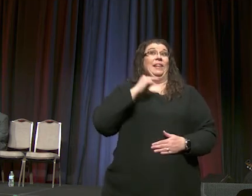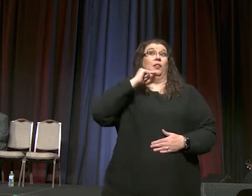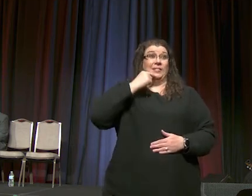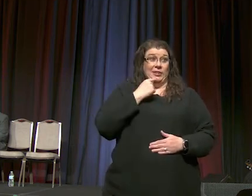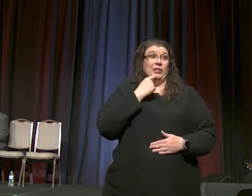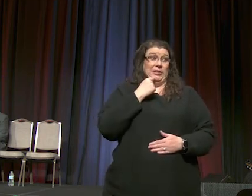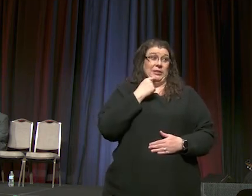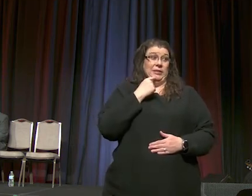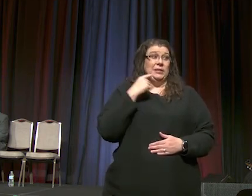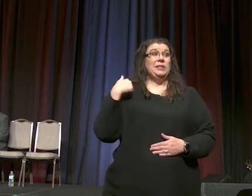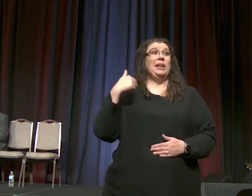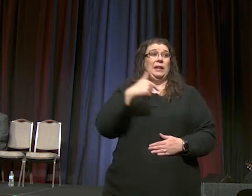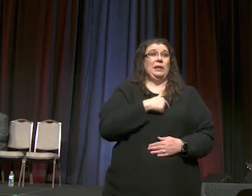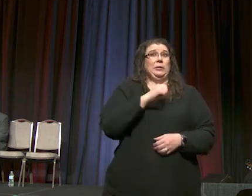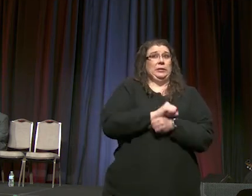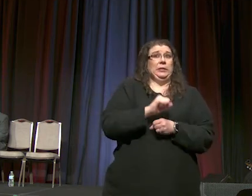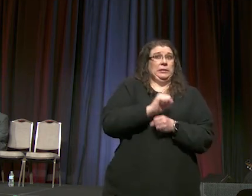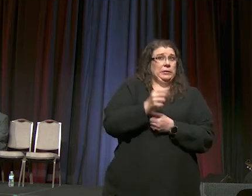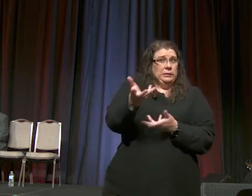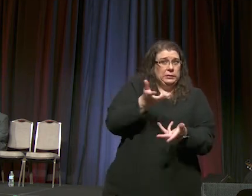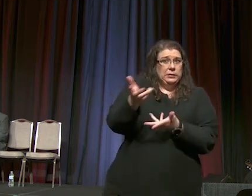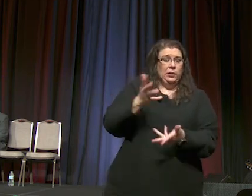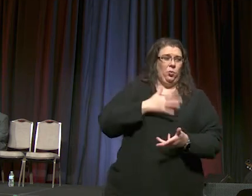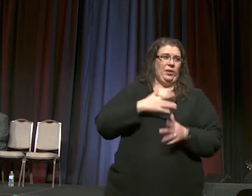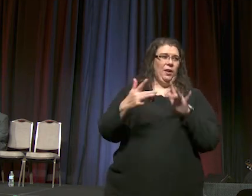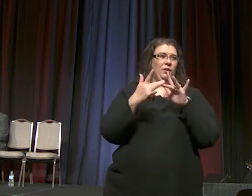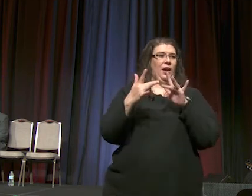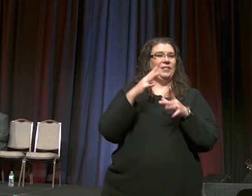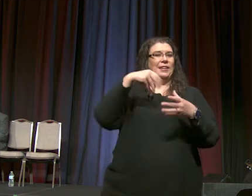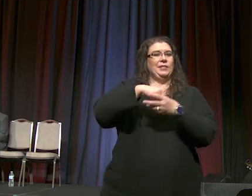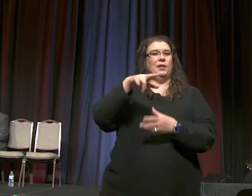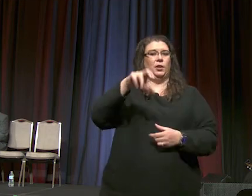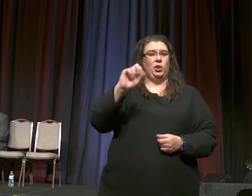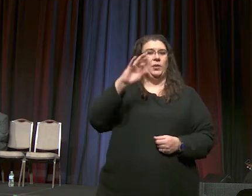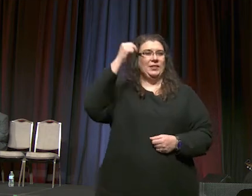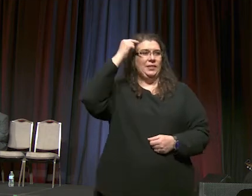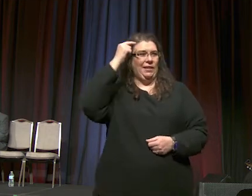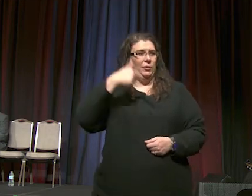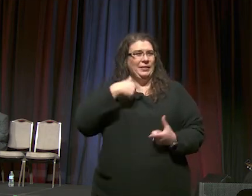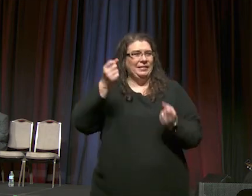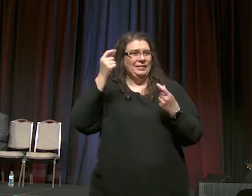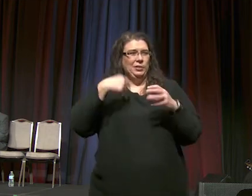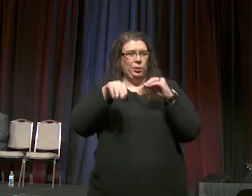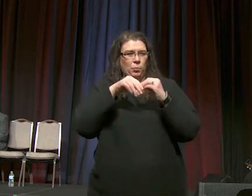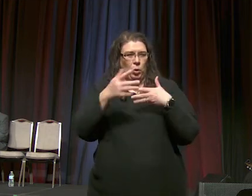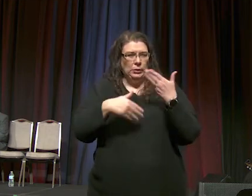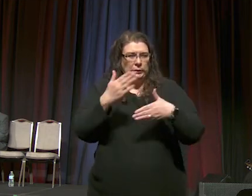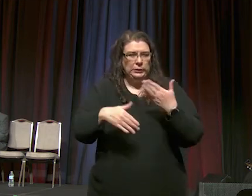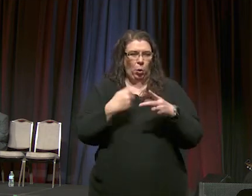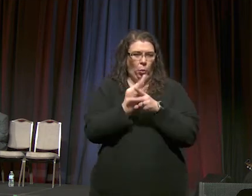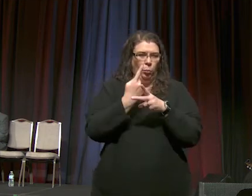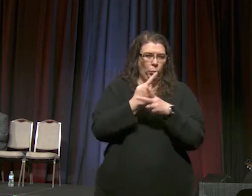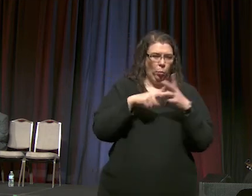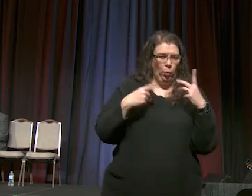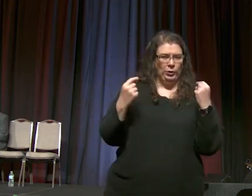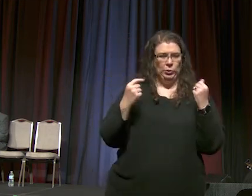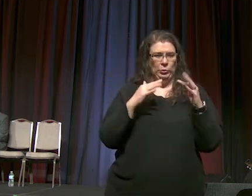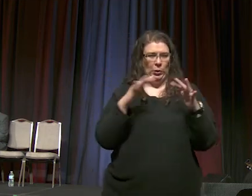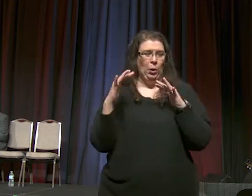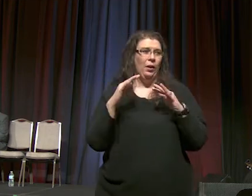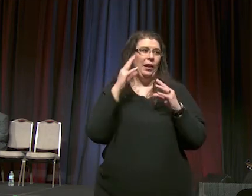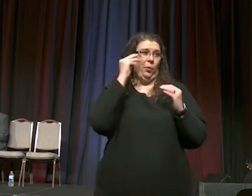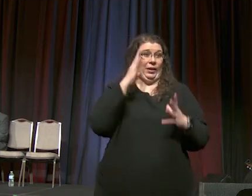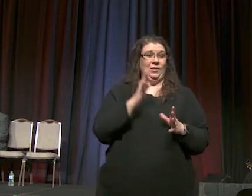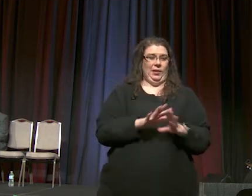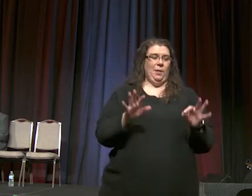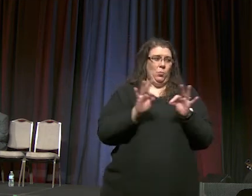seriously, and we work with our contacts in the U.S. government to get more insight and share the importance. And I want you to